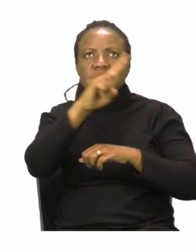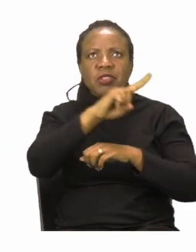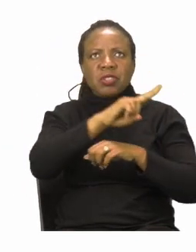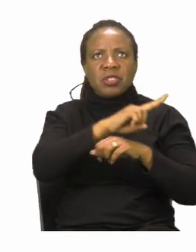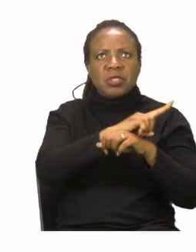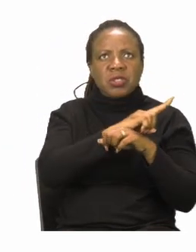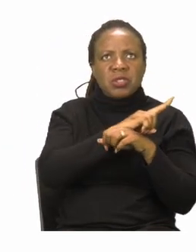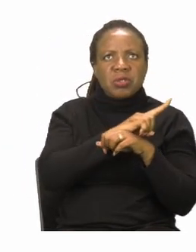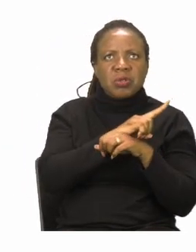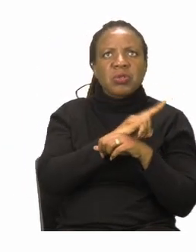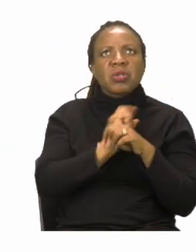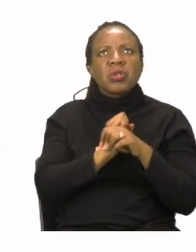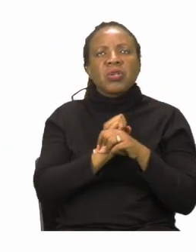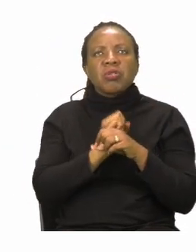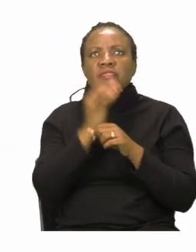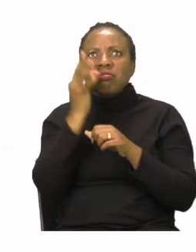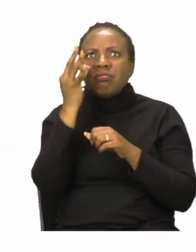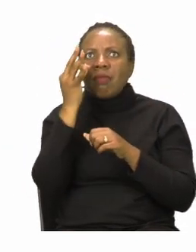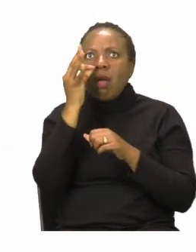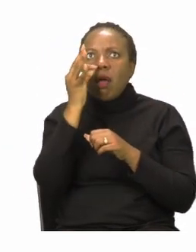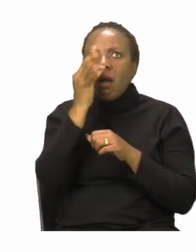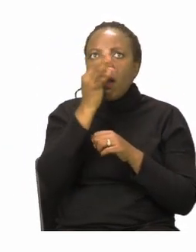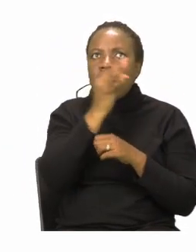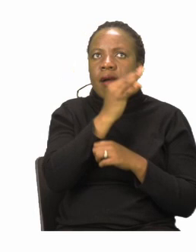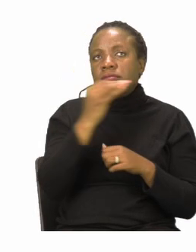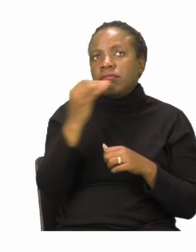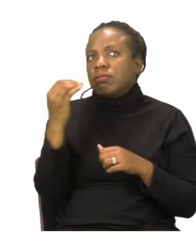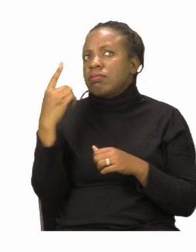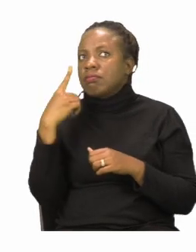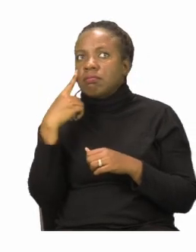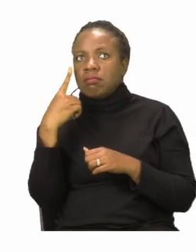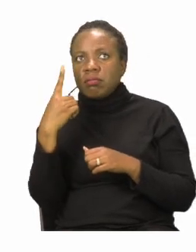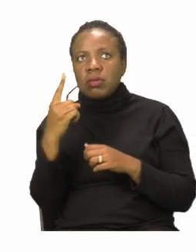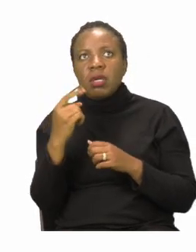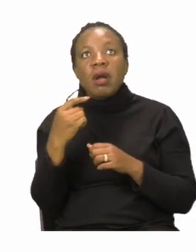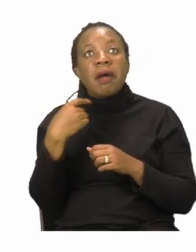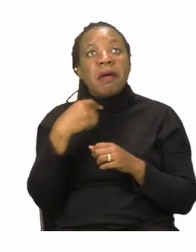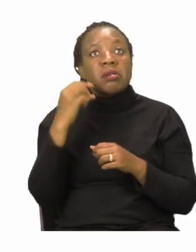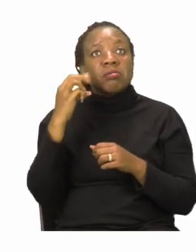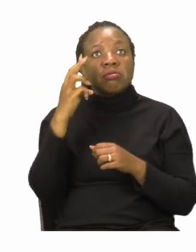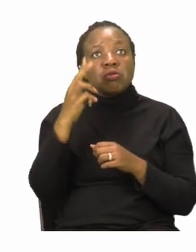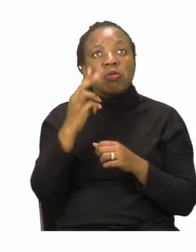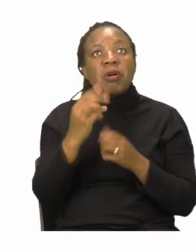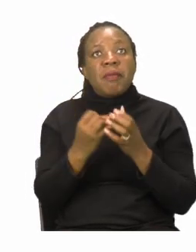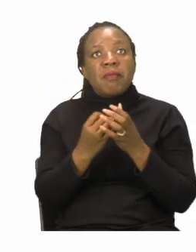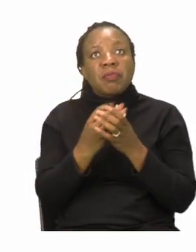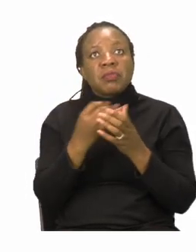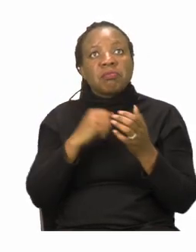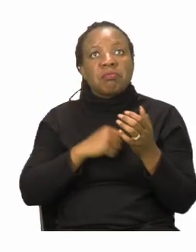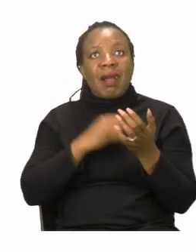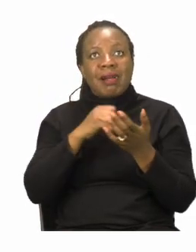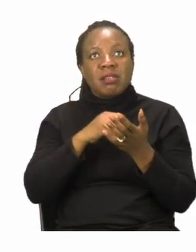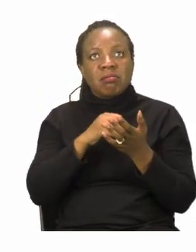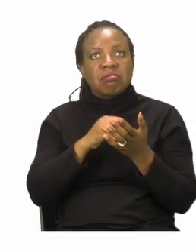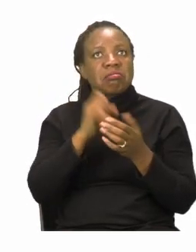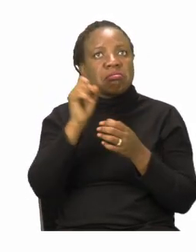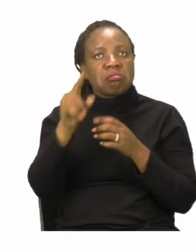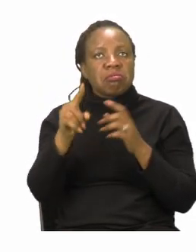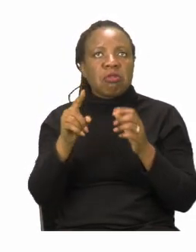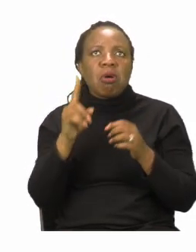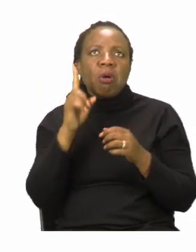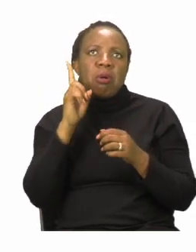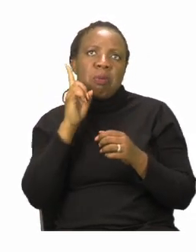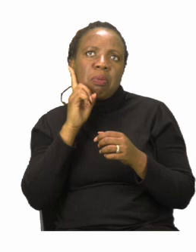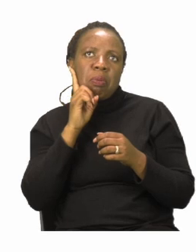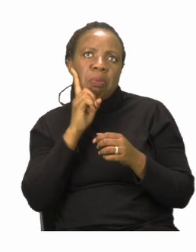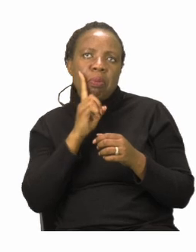seeds with lots of care and grow flowers everywhere. Right, now let's